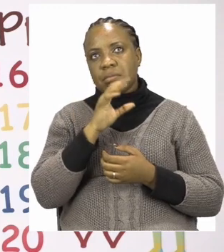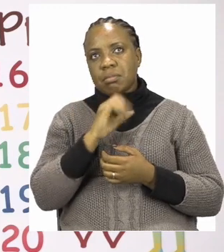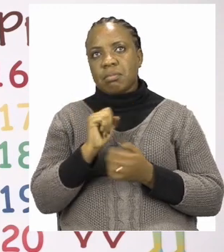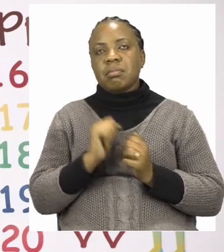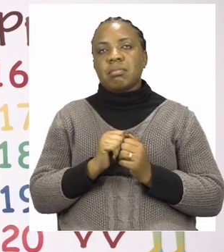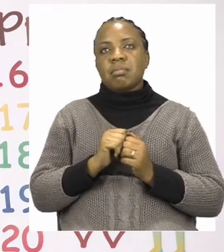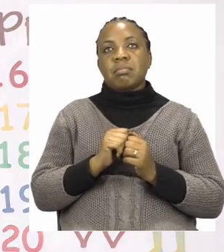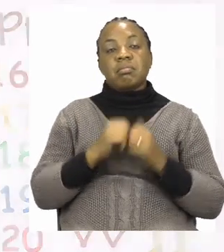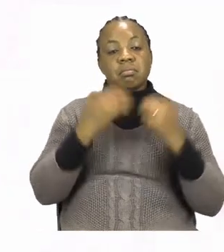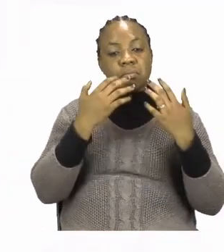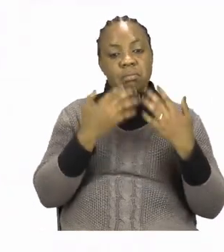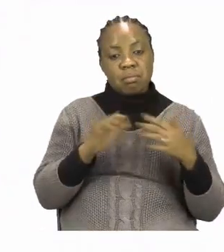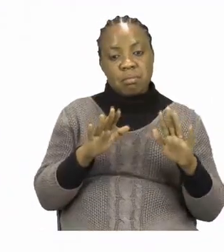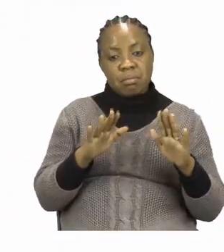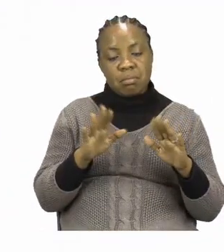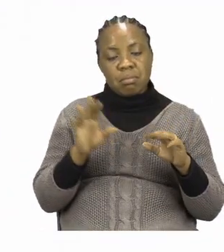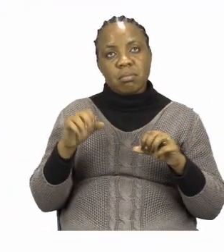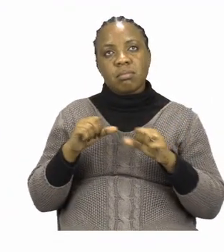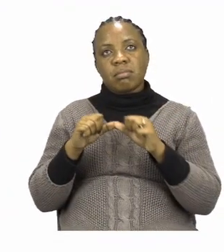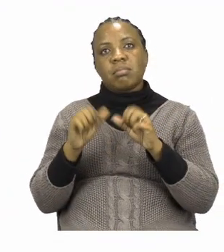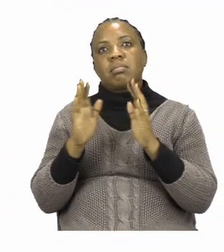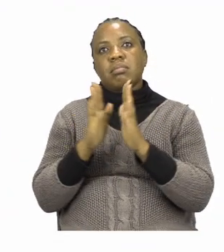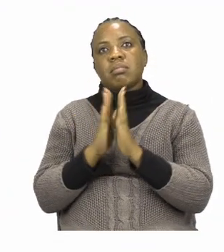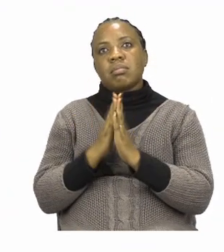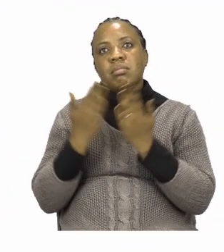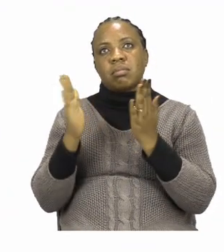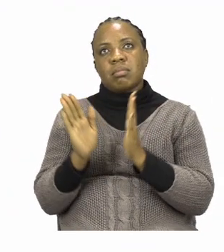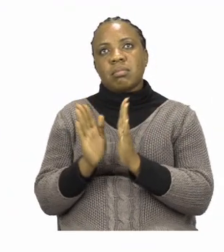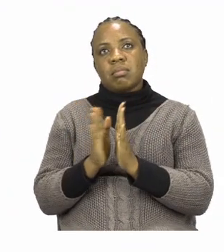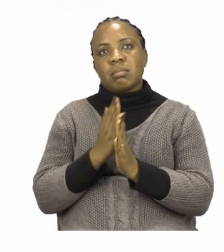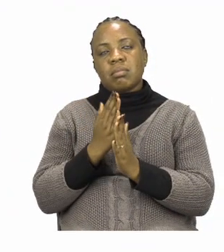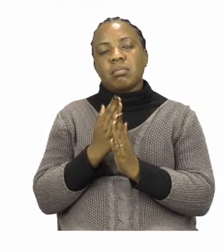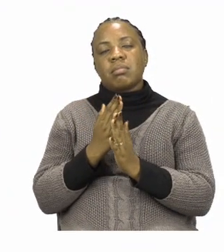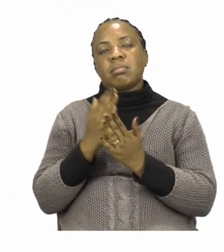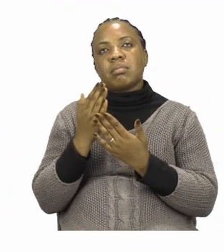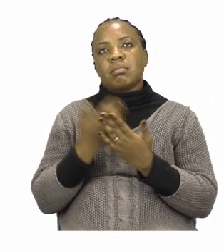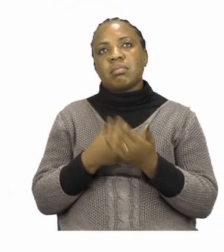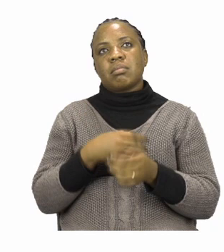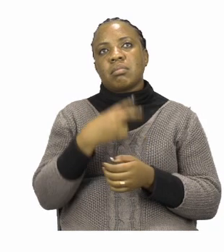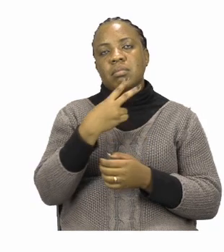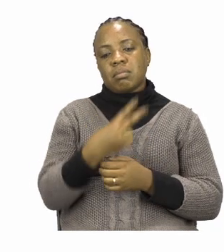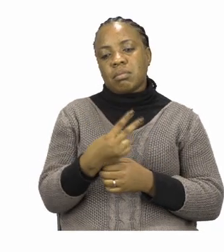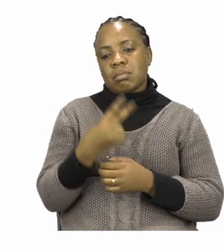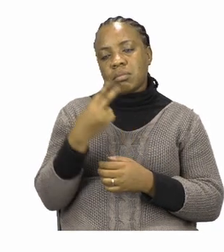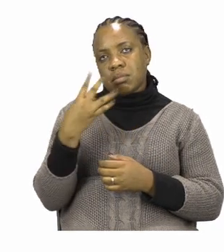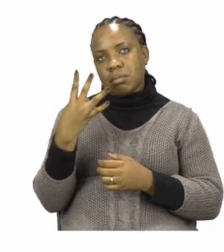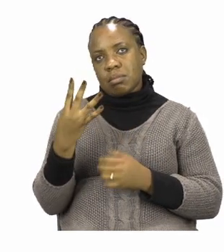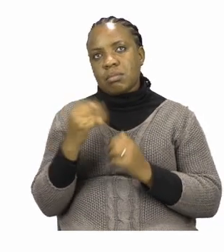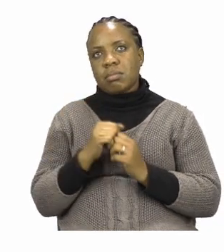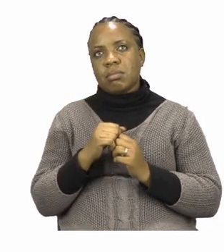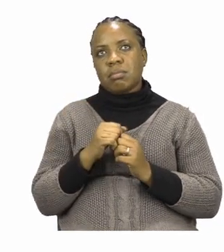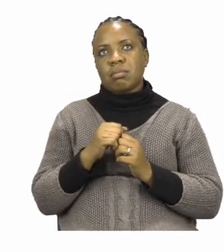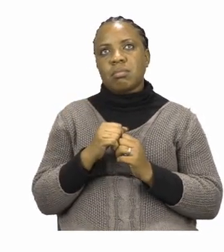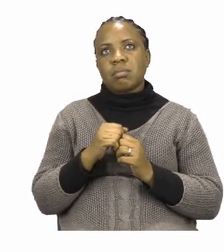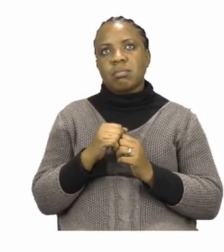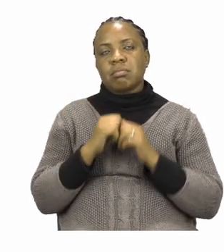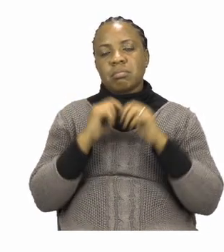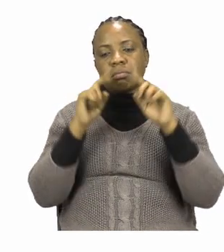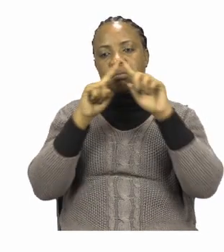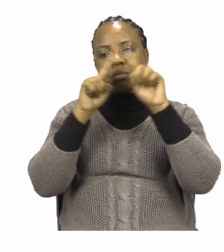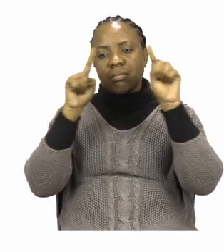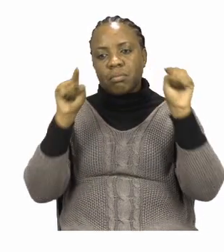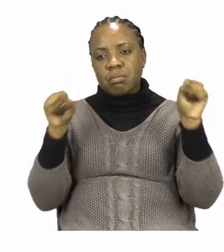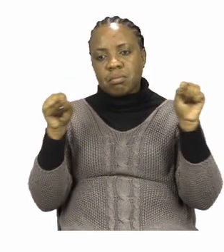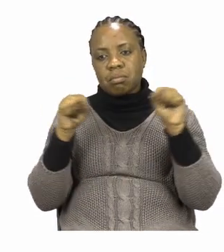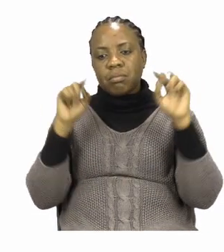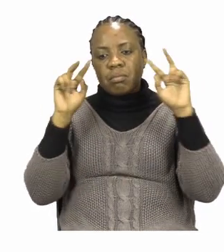on page 24. On page 24, we are going to be doing a word search. Now, as you